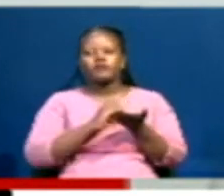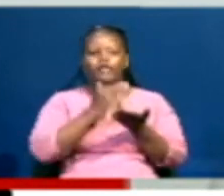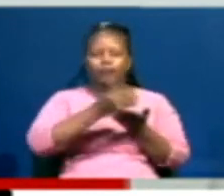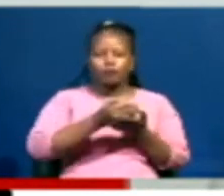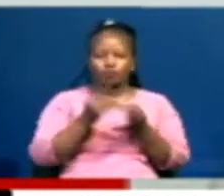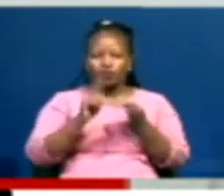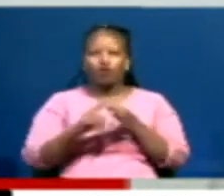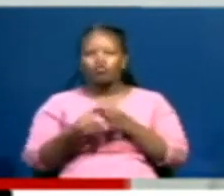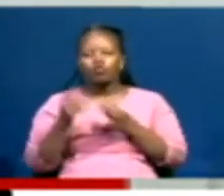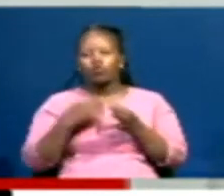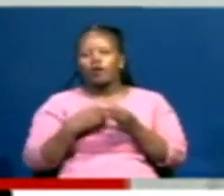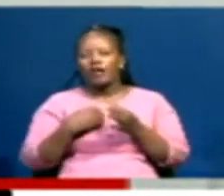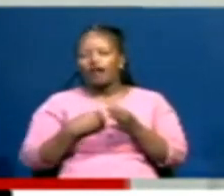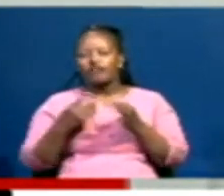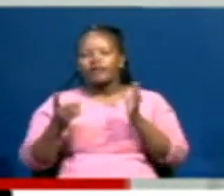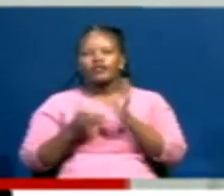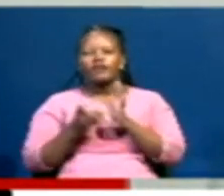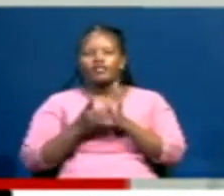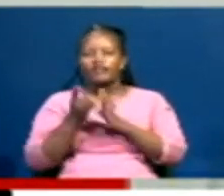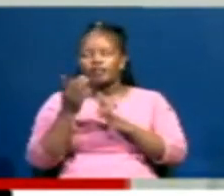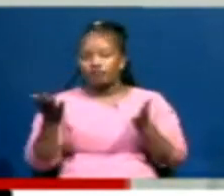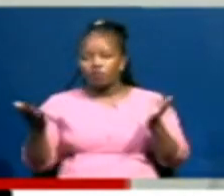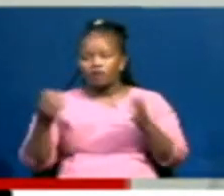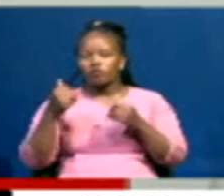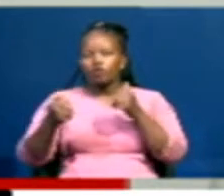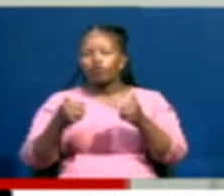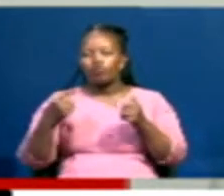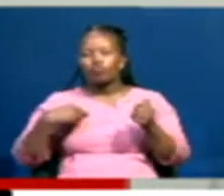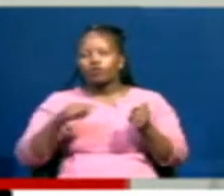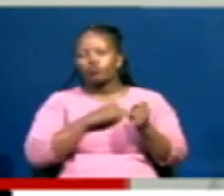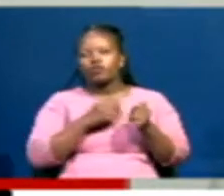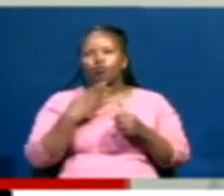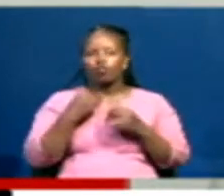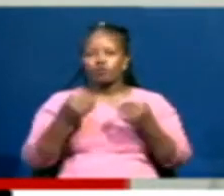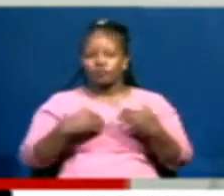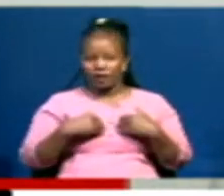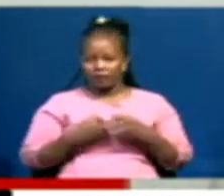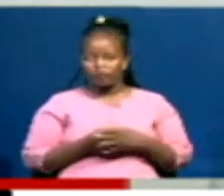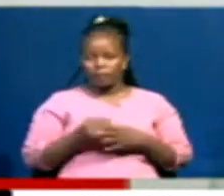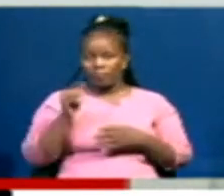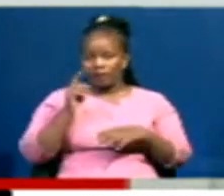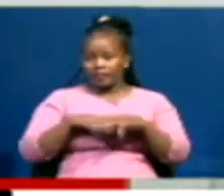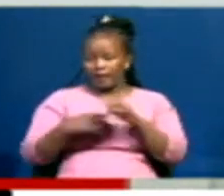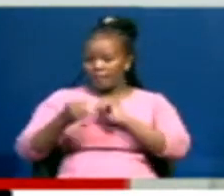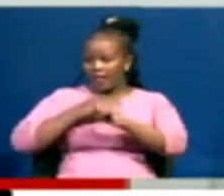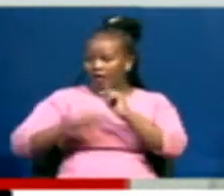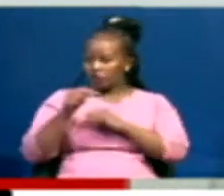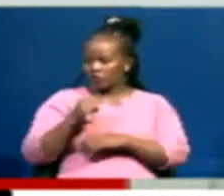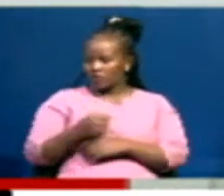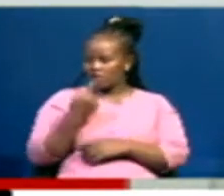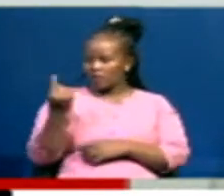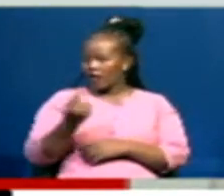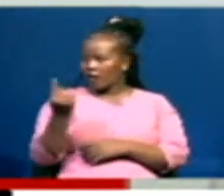grants for the kind of development that, that we are finding out there. And in doing so, by the way, we are not doing it alone. We are putting up